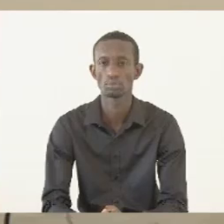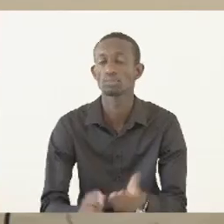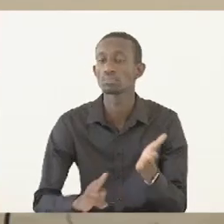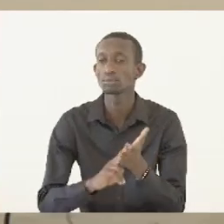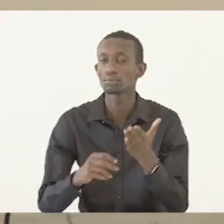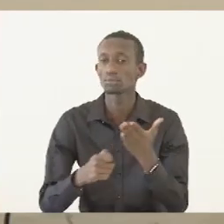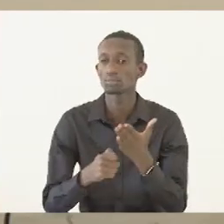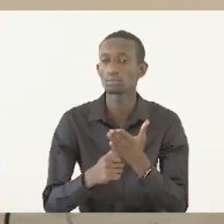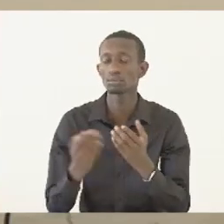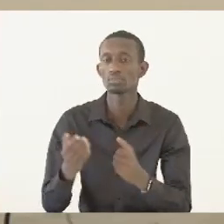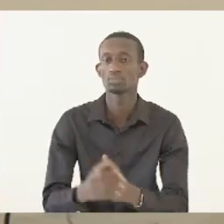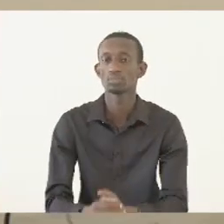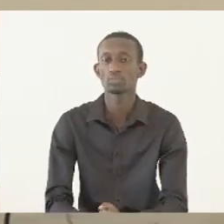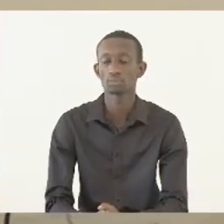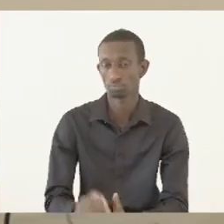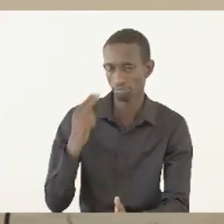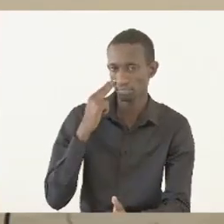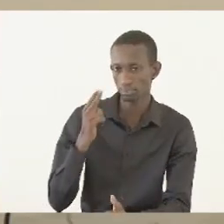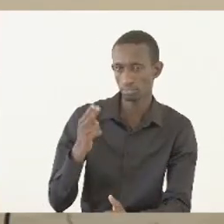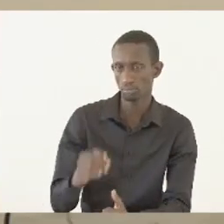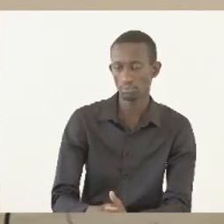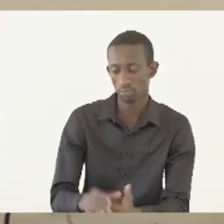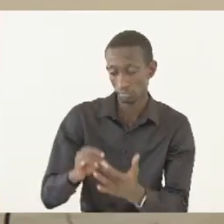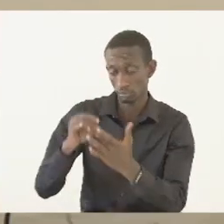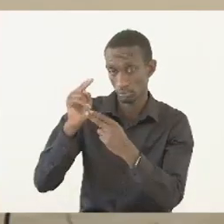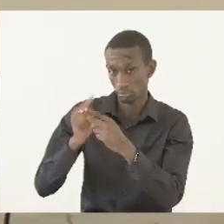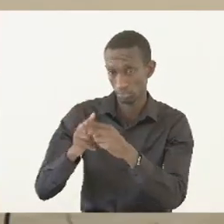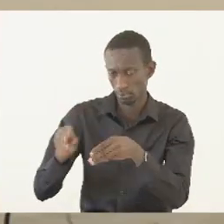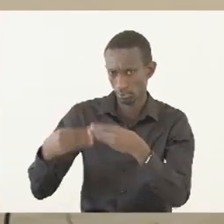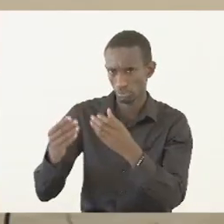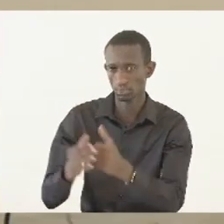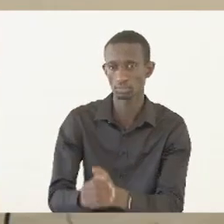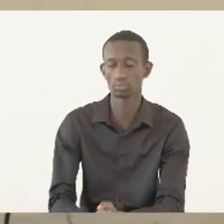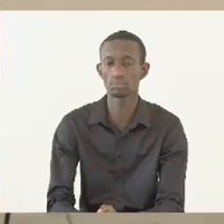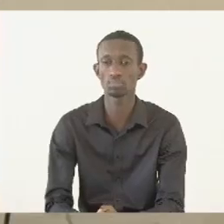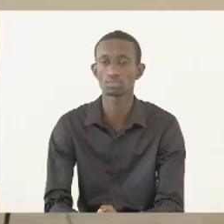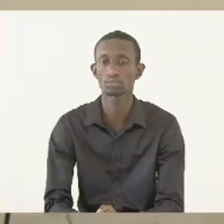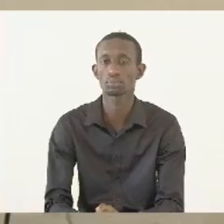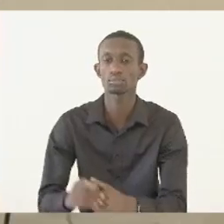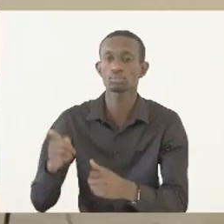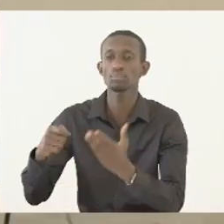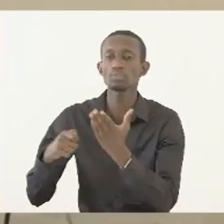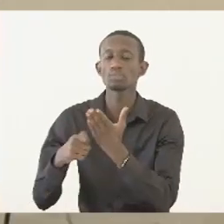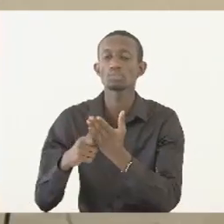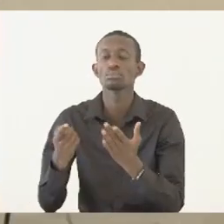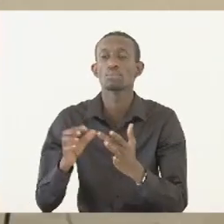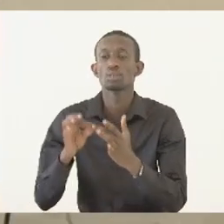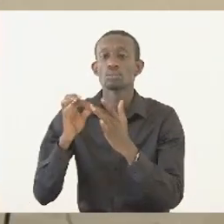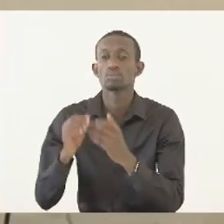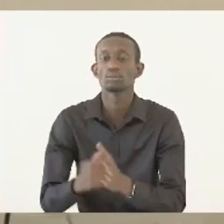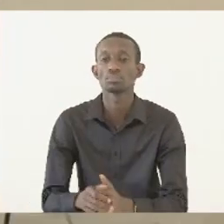these charges, let us have a look at the special name we give to these charges on the radicals or the